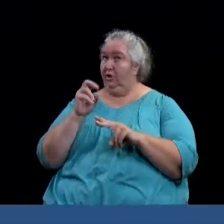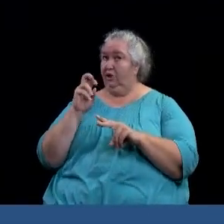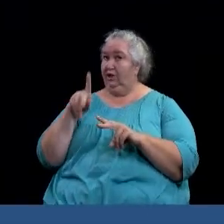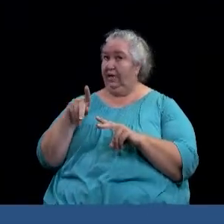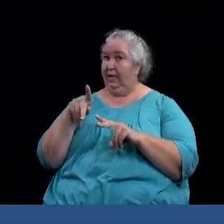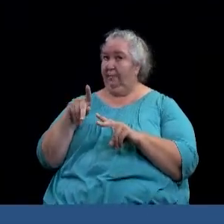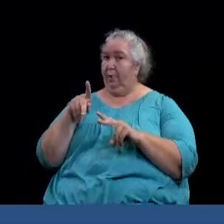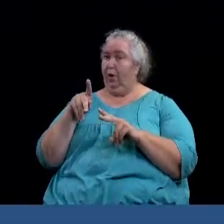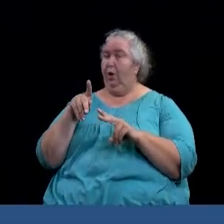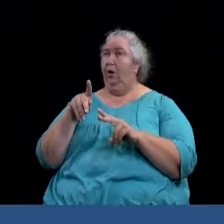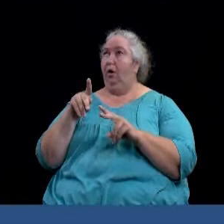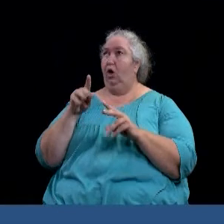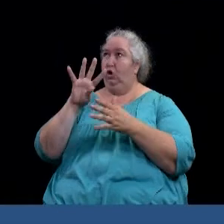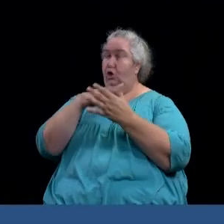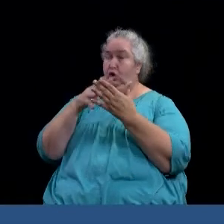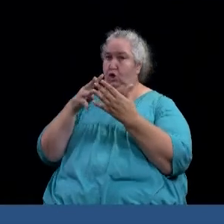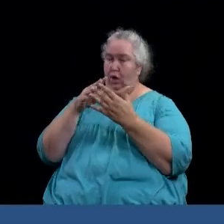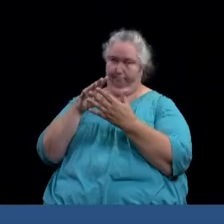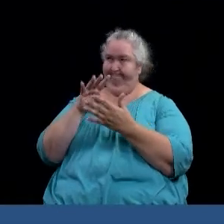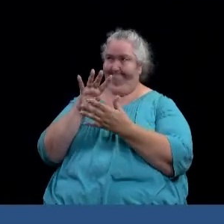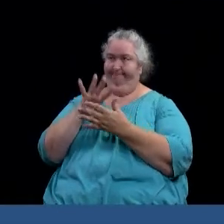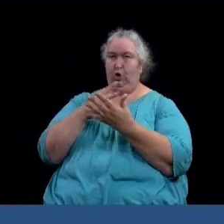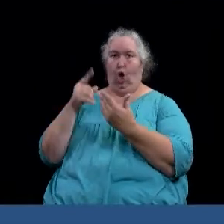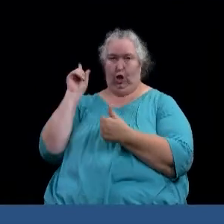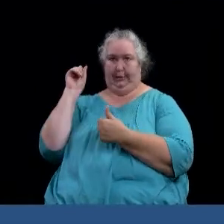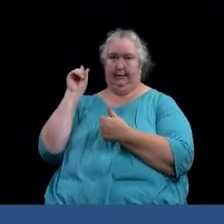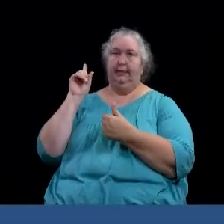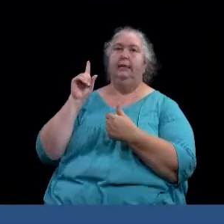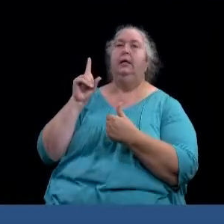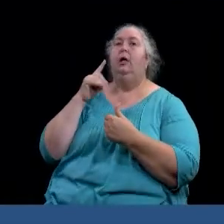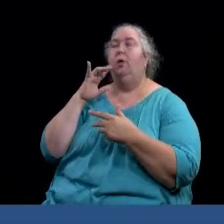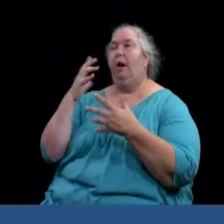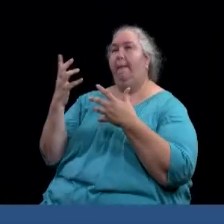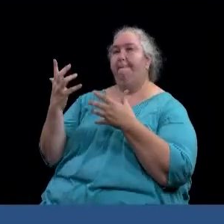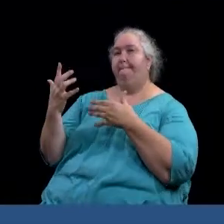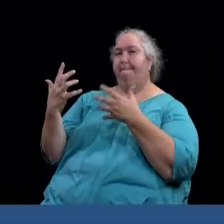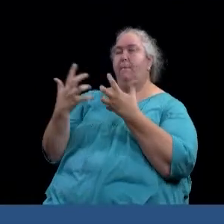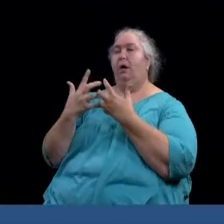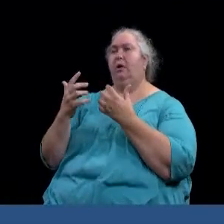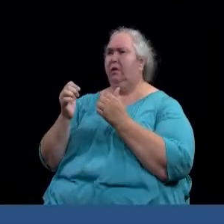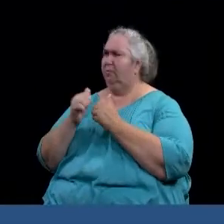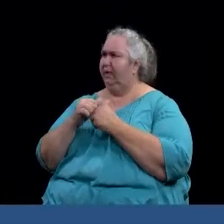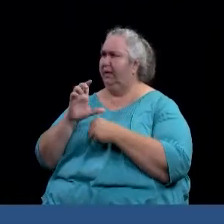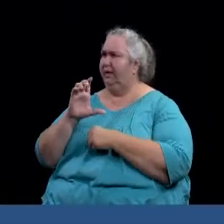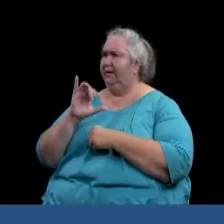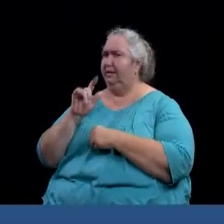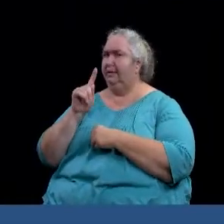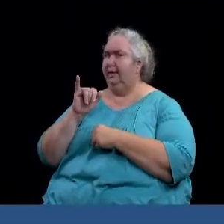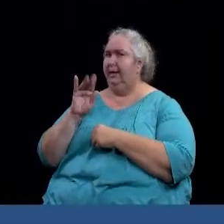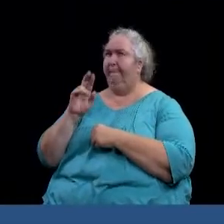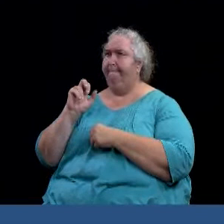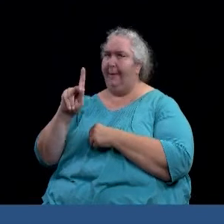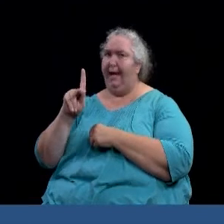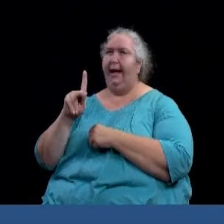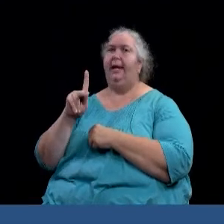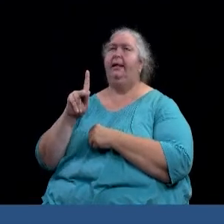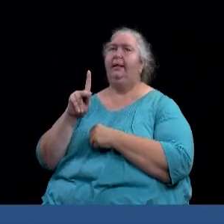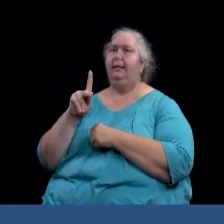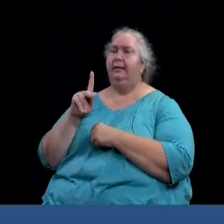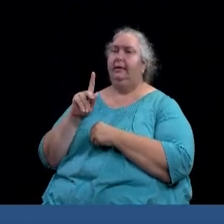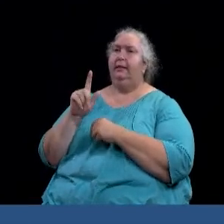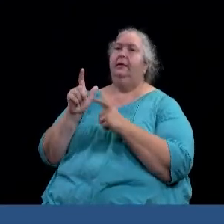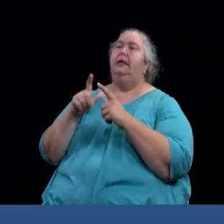we are partnering with Citibank, who is the largest affordable housing lender in